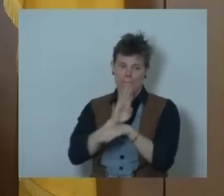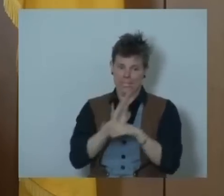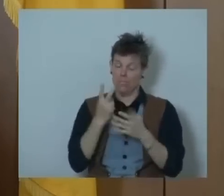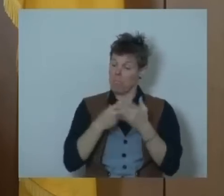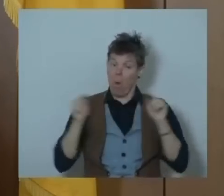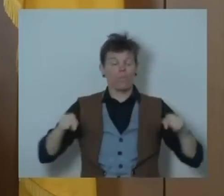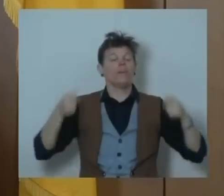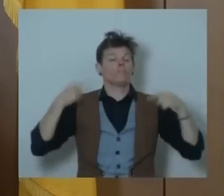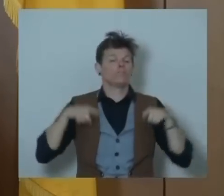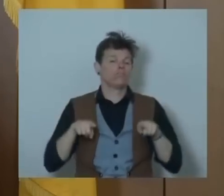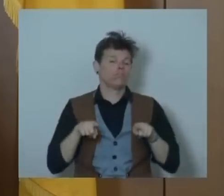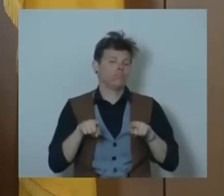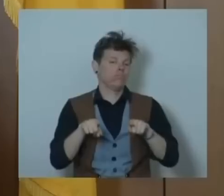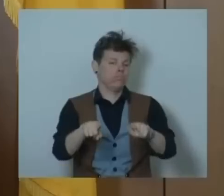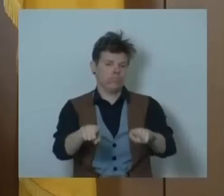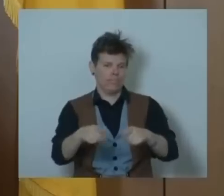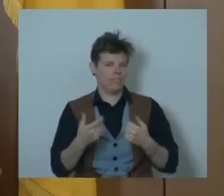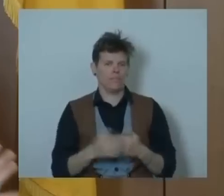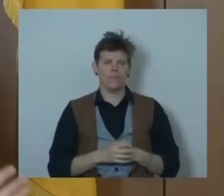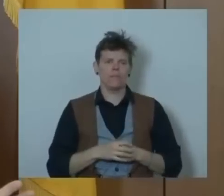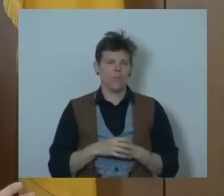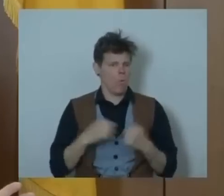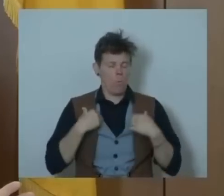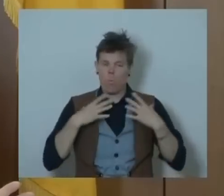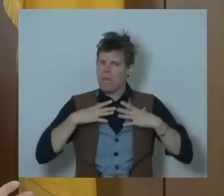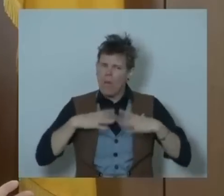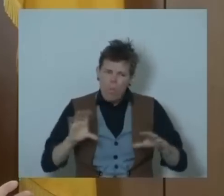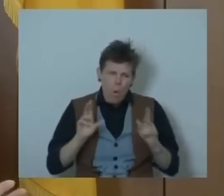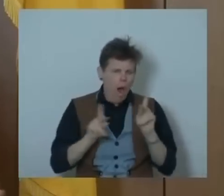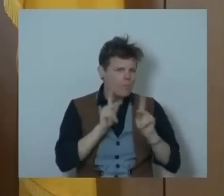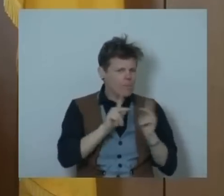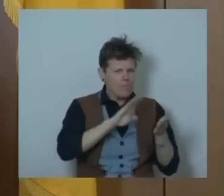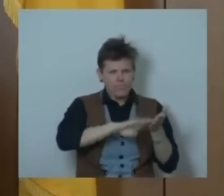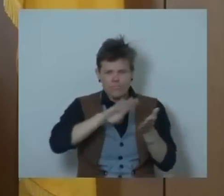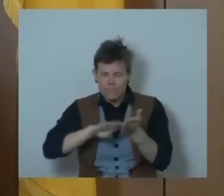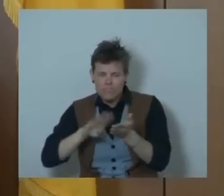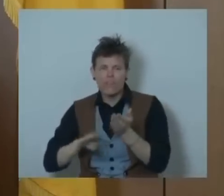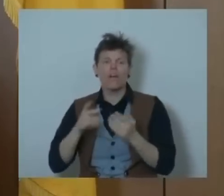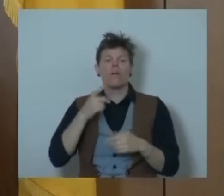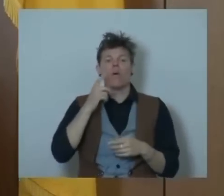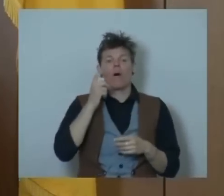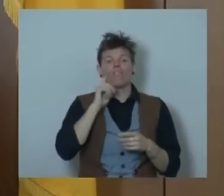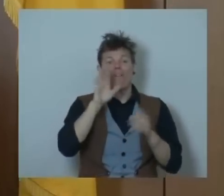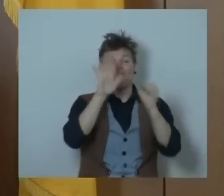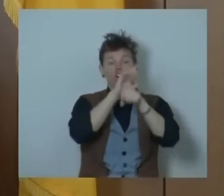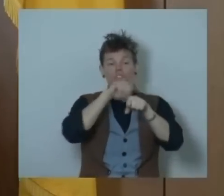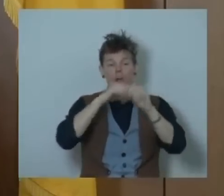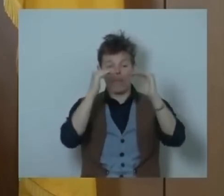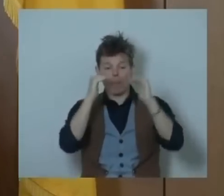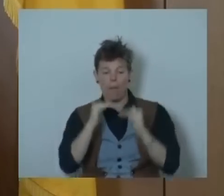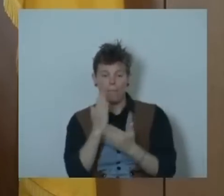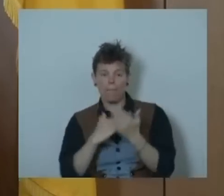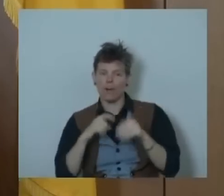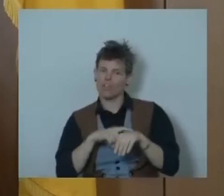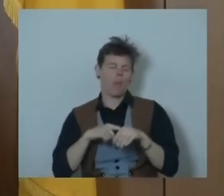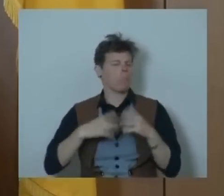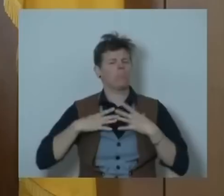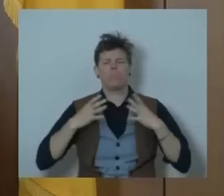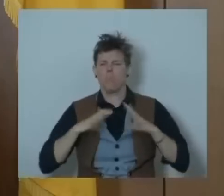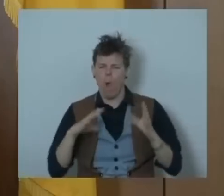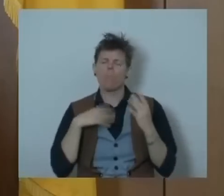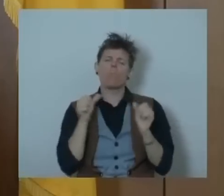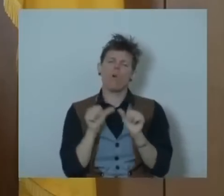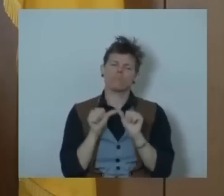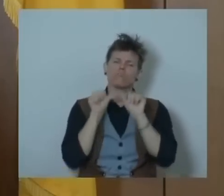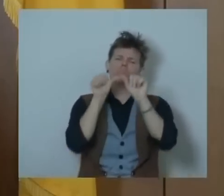laid off. We don't want people furloughed. We don't want folks losing their jobs. We need a little more sustainability there. So I'm